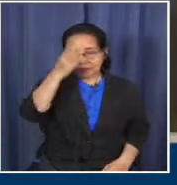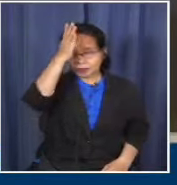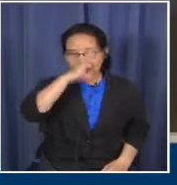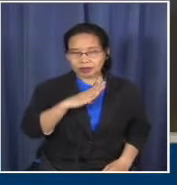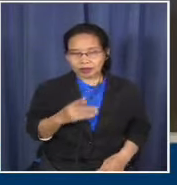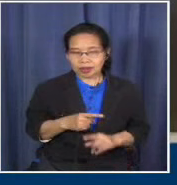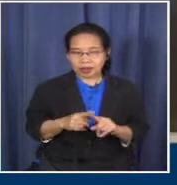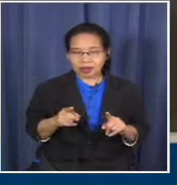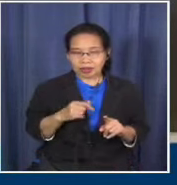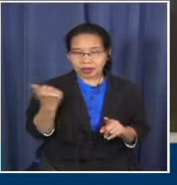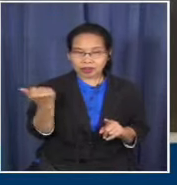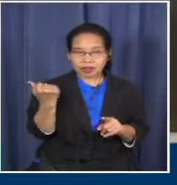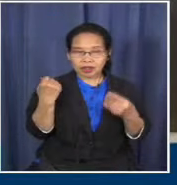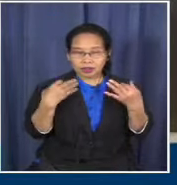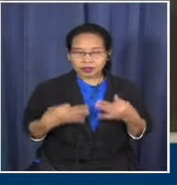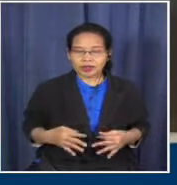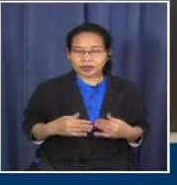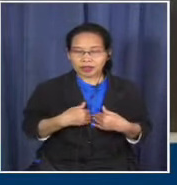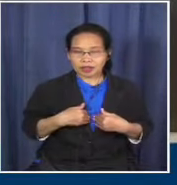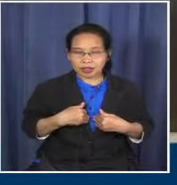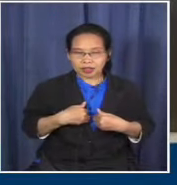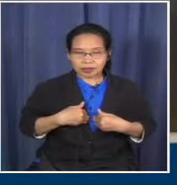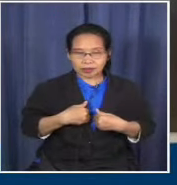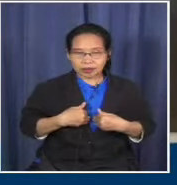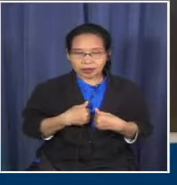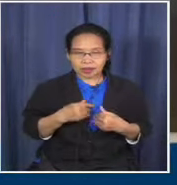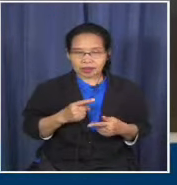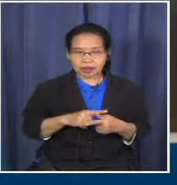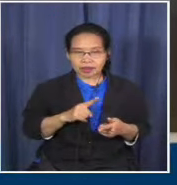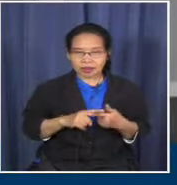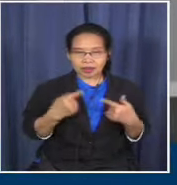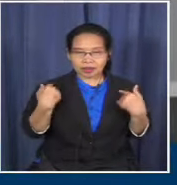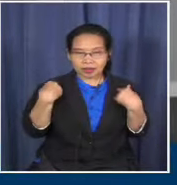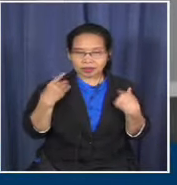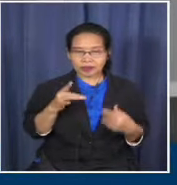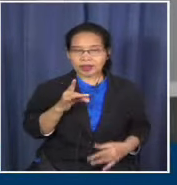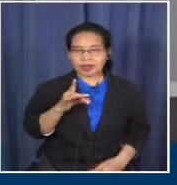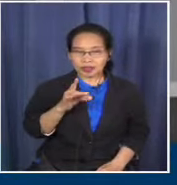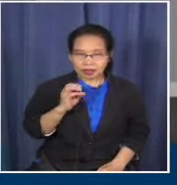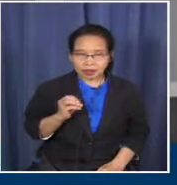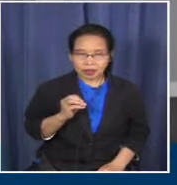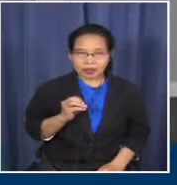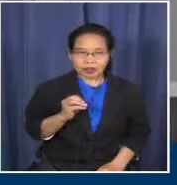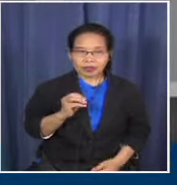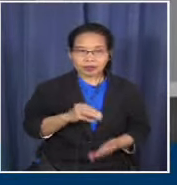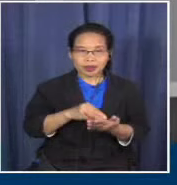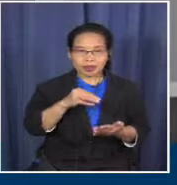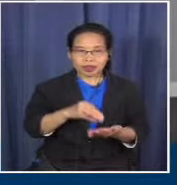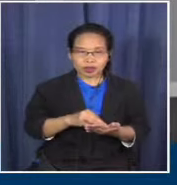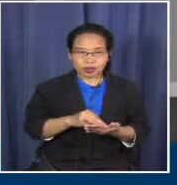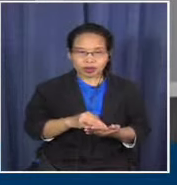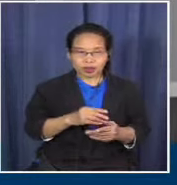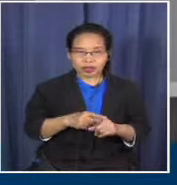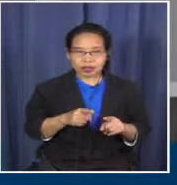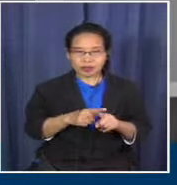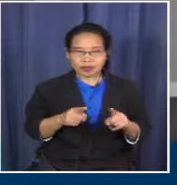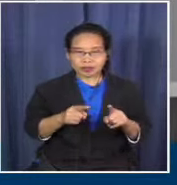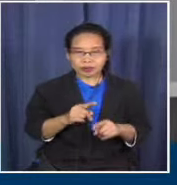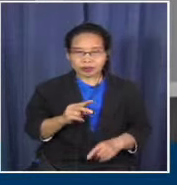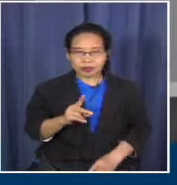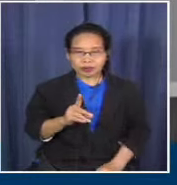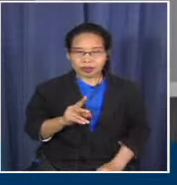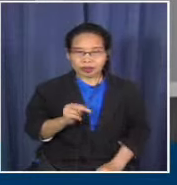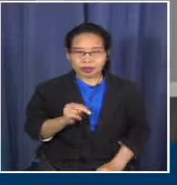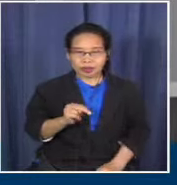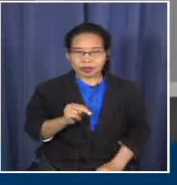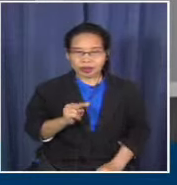the Bible is authentic. And there are 80 million different